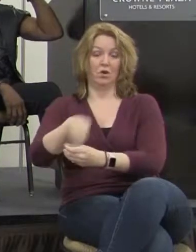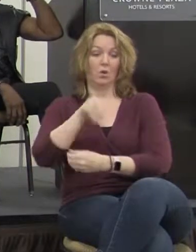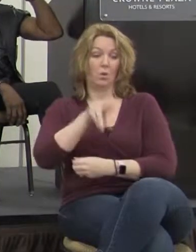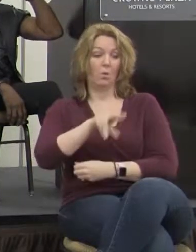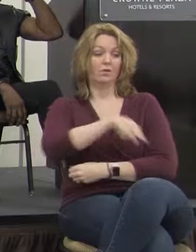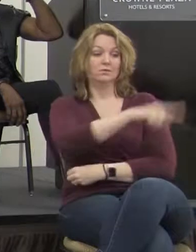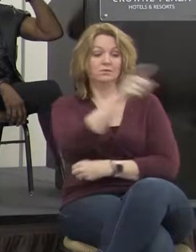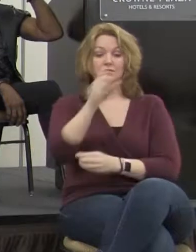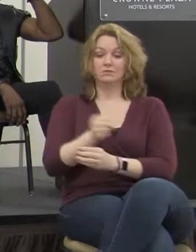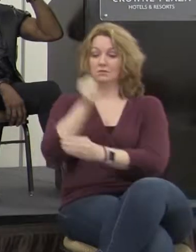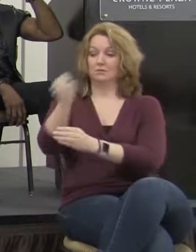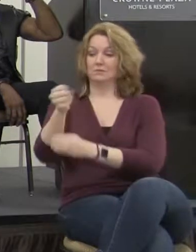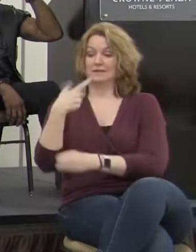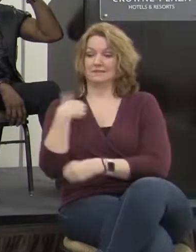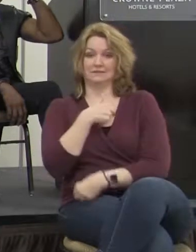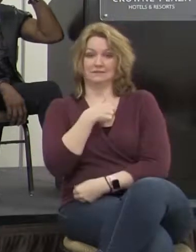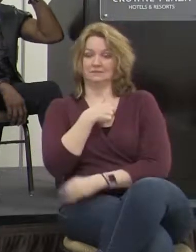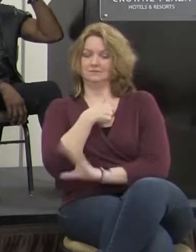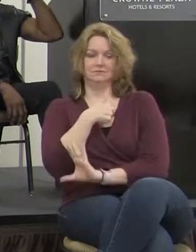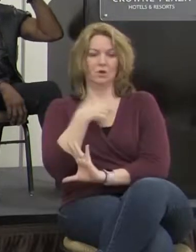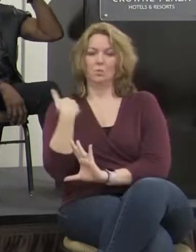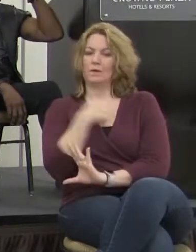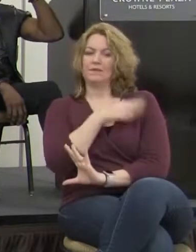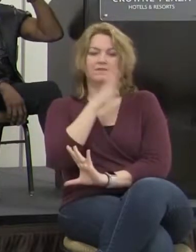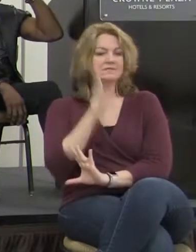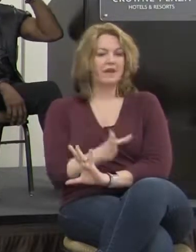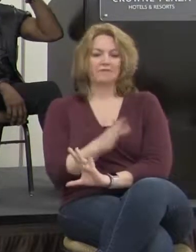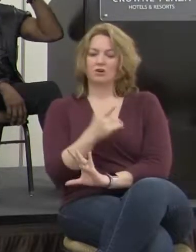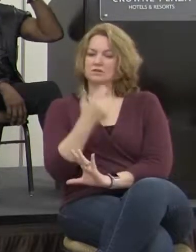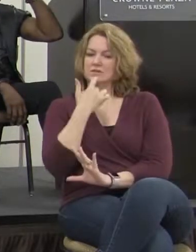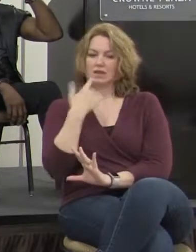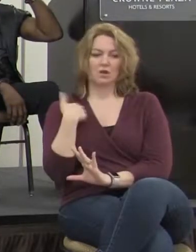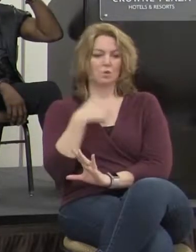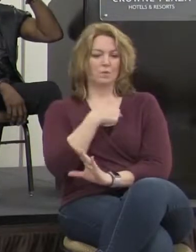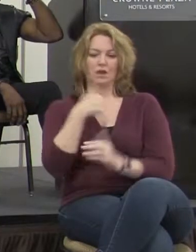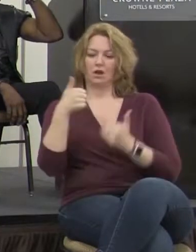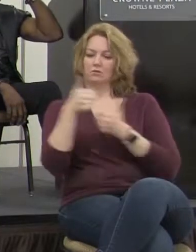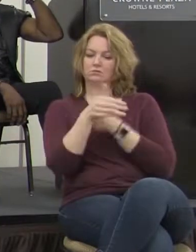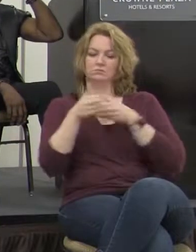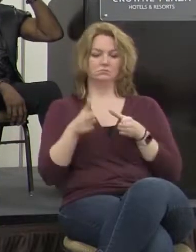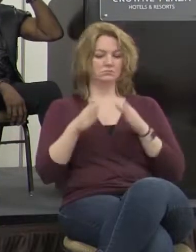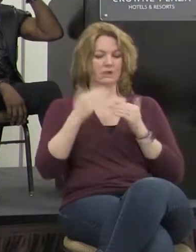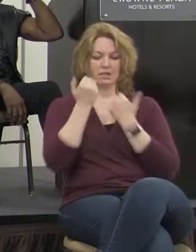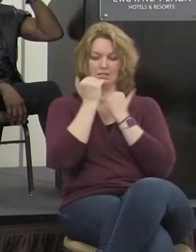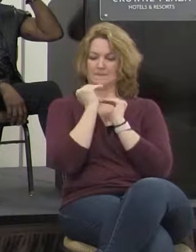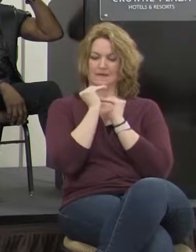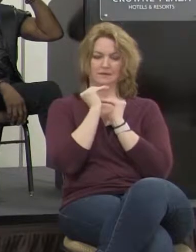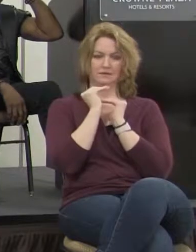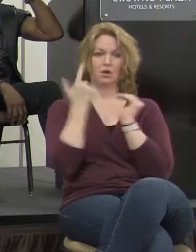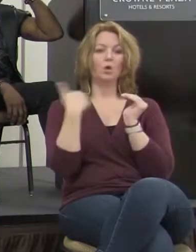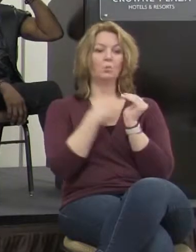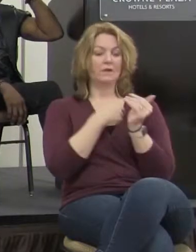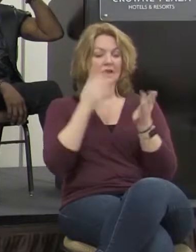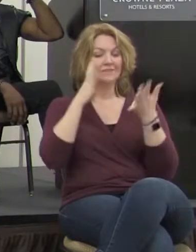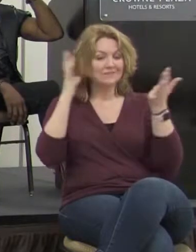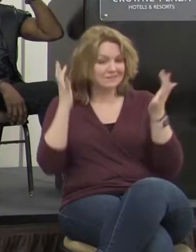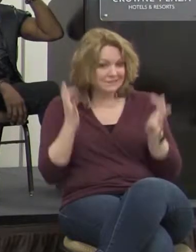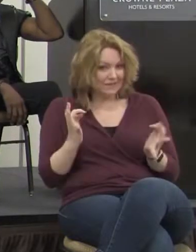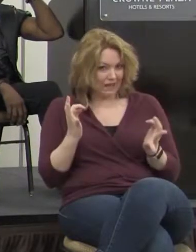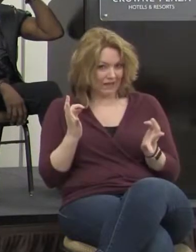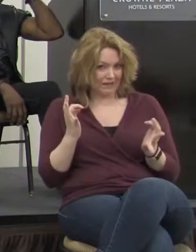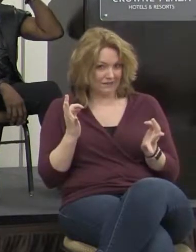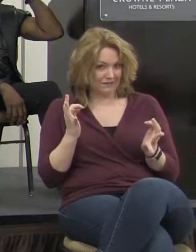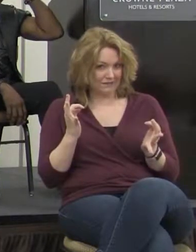we are placing ourselves in a box, and we've certainly not been placed in a box by others. We've only chosen